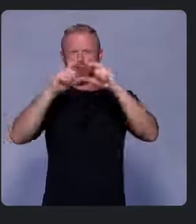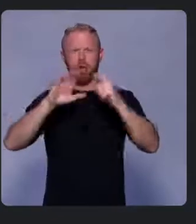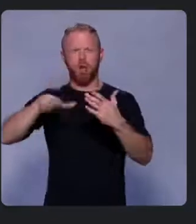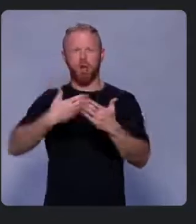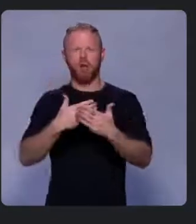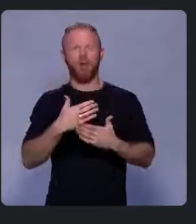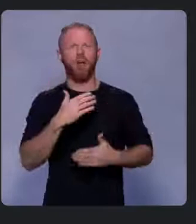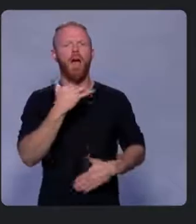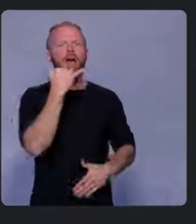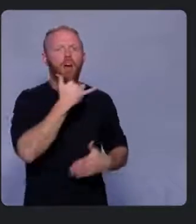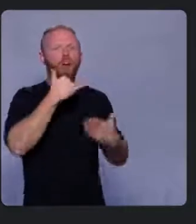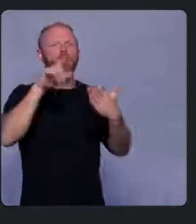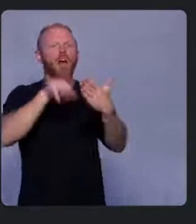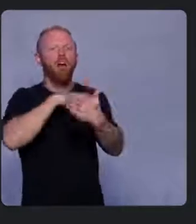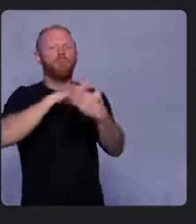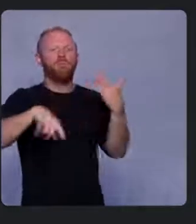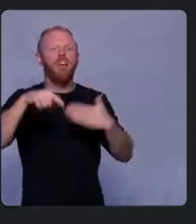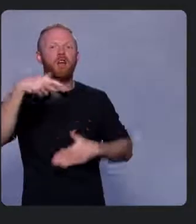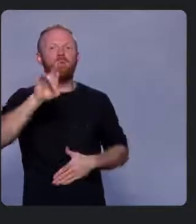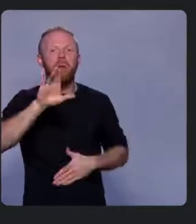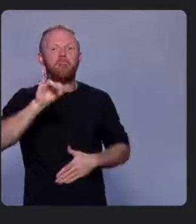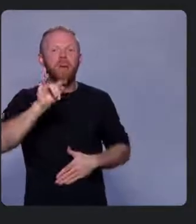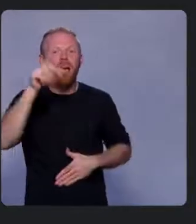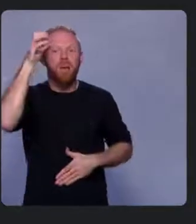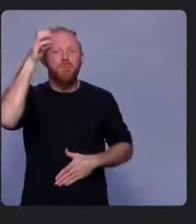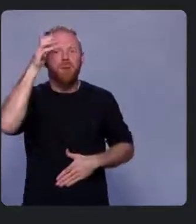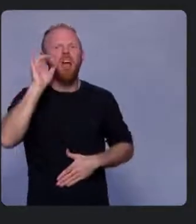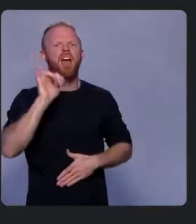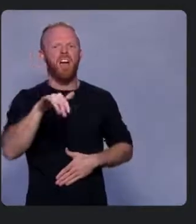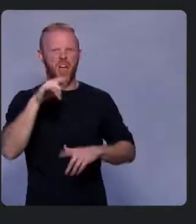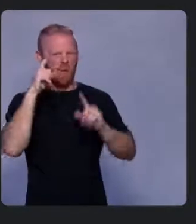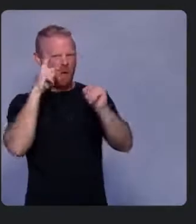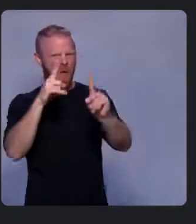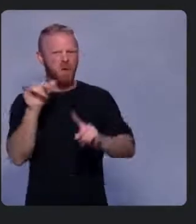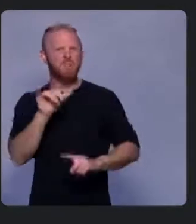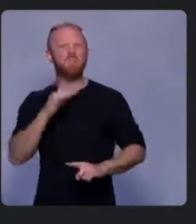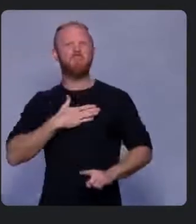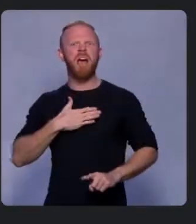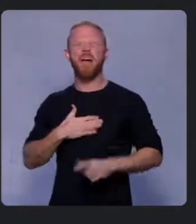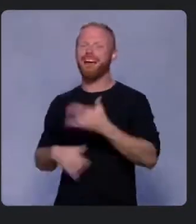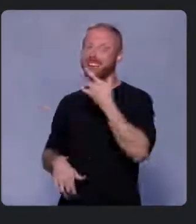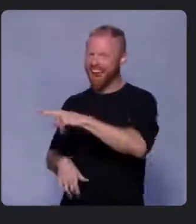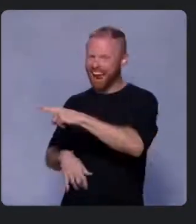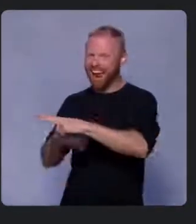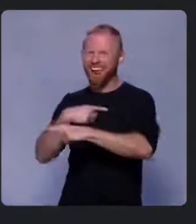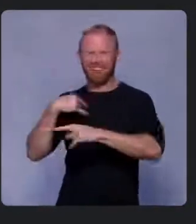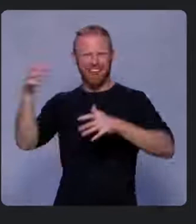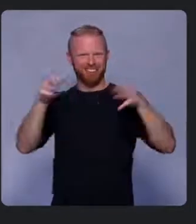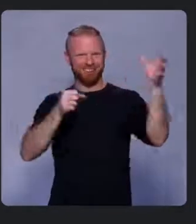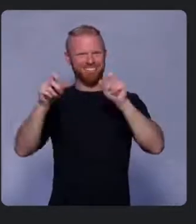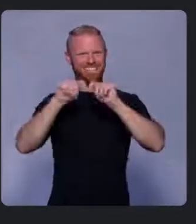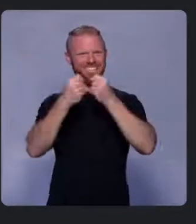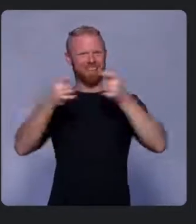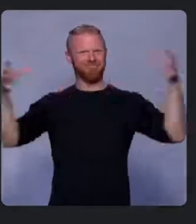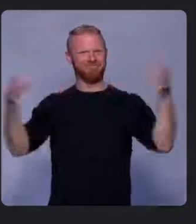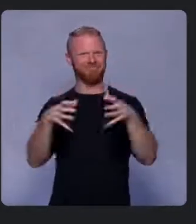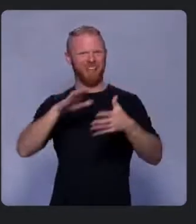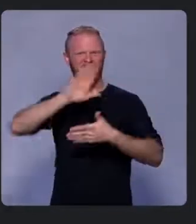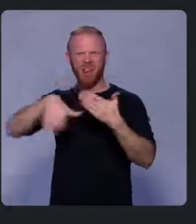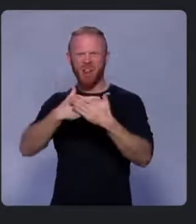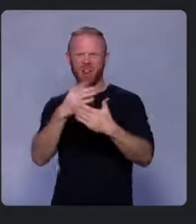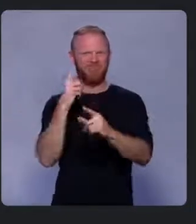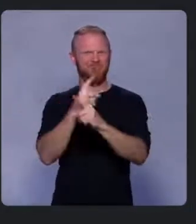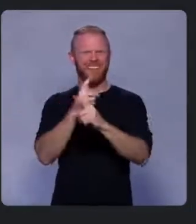error-corrected quantum computer. Right, that's my goal too. Well, you're in luck. We're building a team to assemble all the right ingredients, all right here in the Quantum